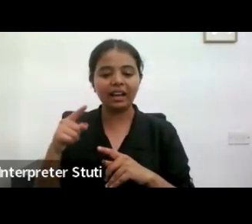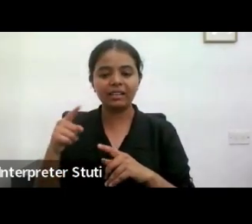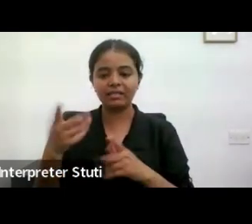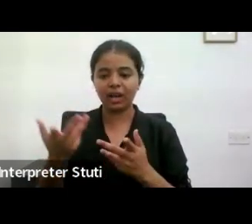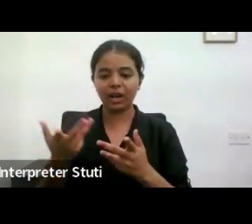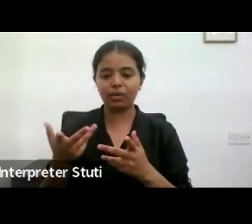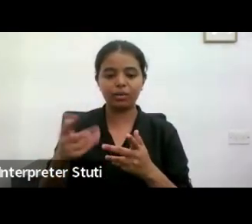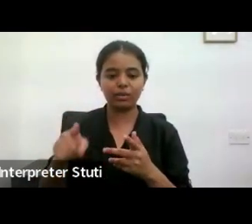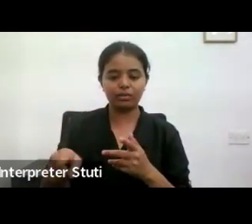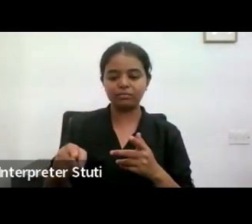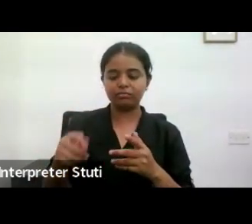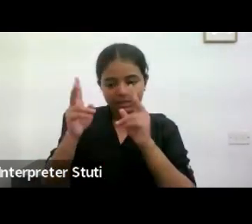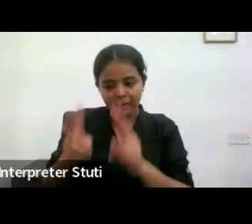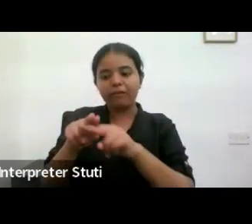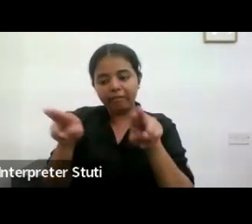children and families.